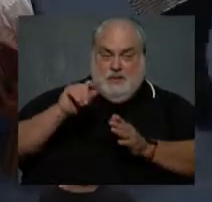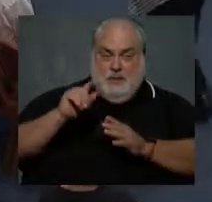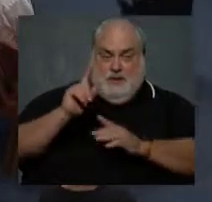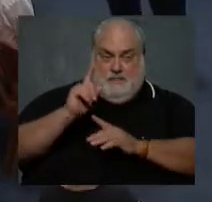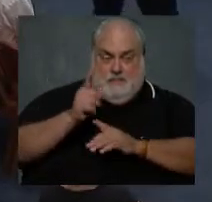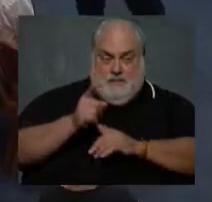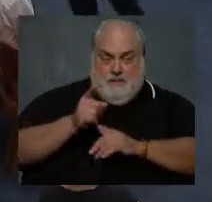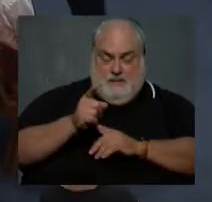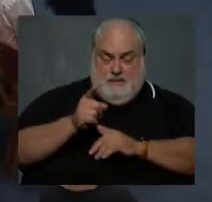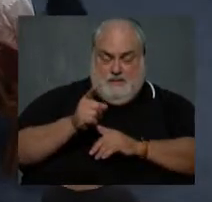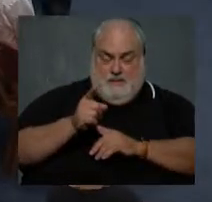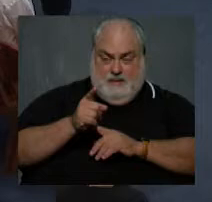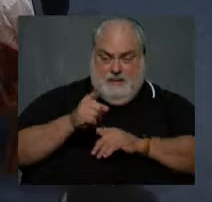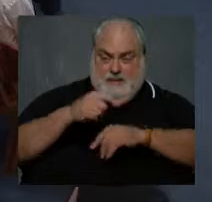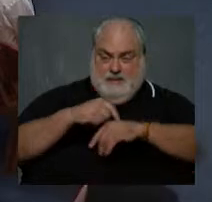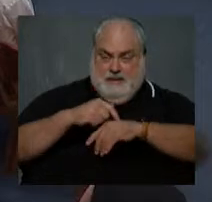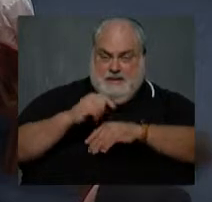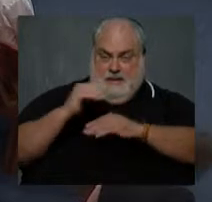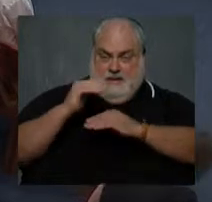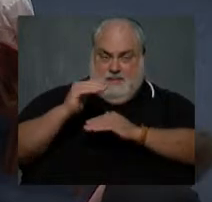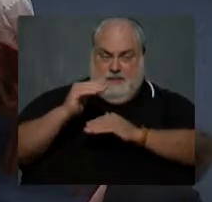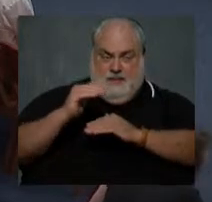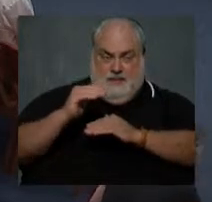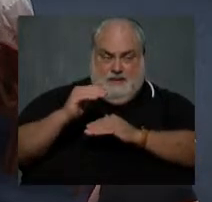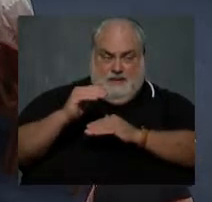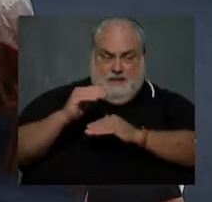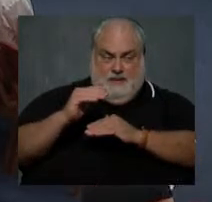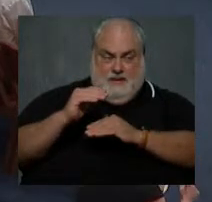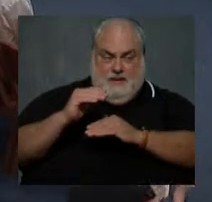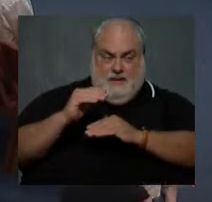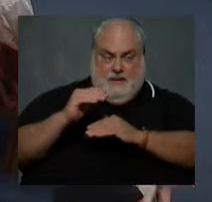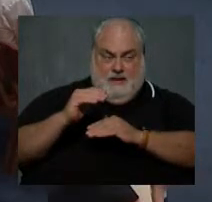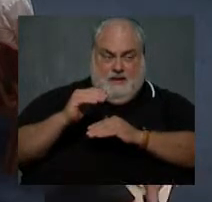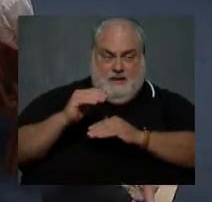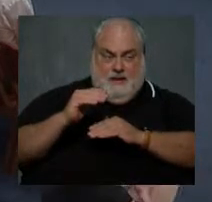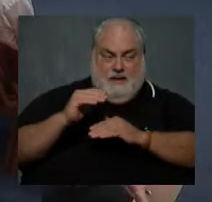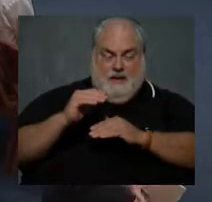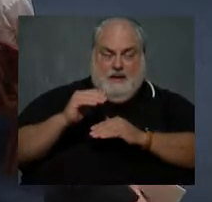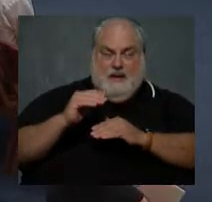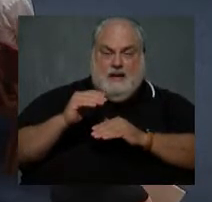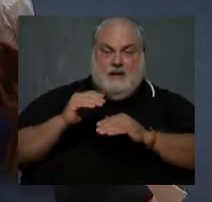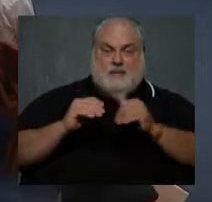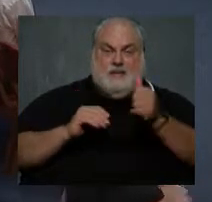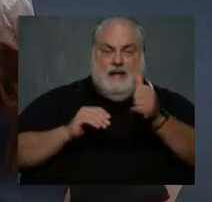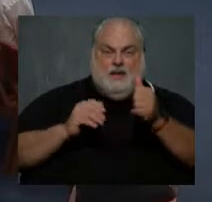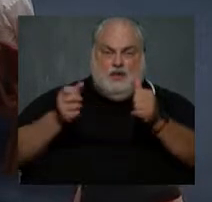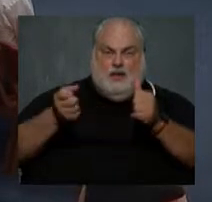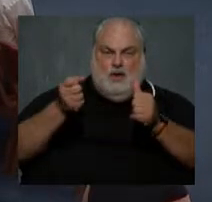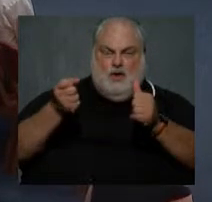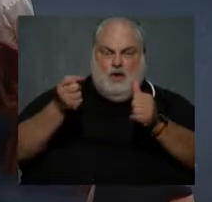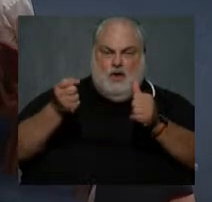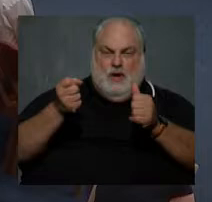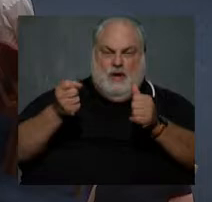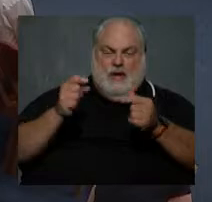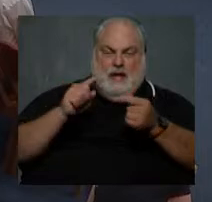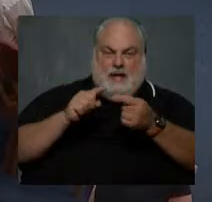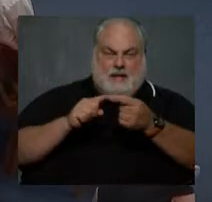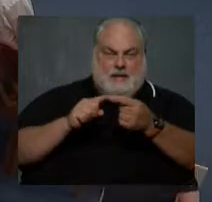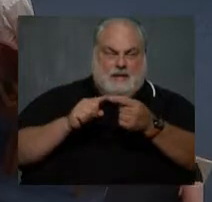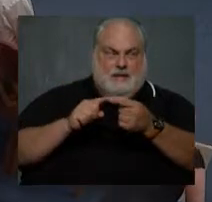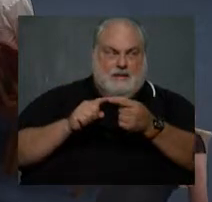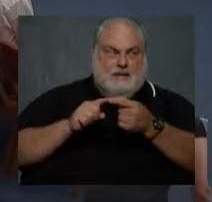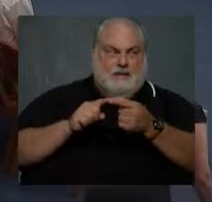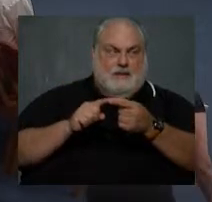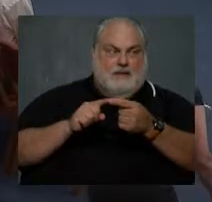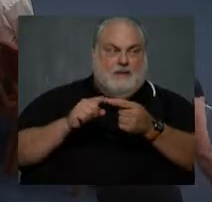20-minute time limit. They're going to take a deferral. What's that? They're going to take the deferral. They're going to request the deferral.